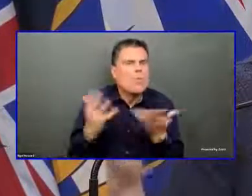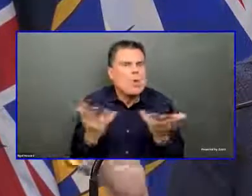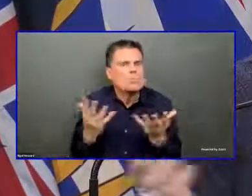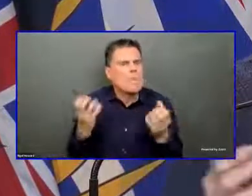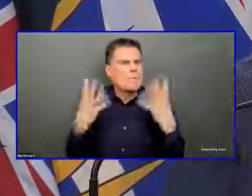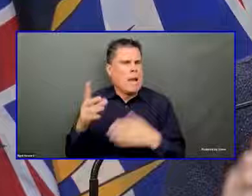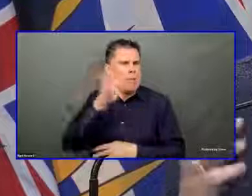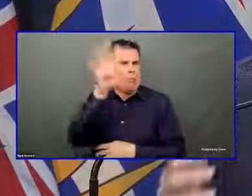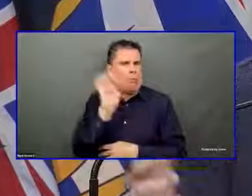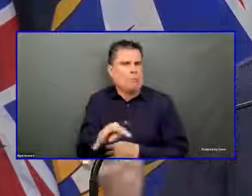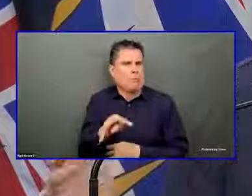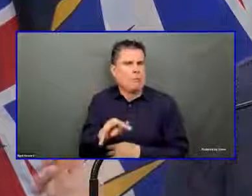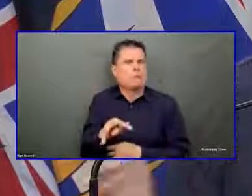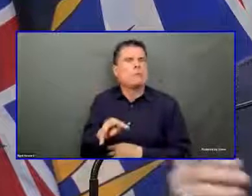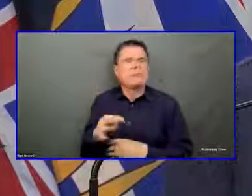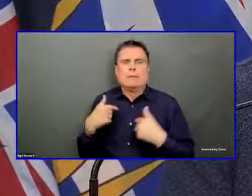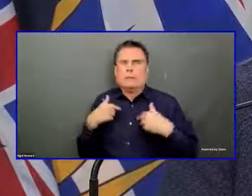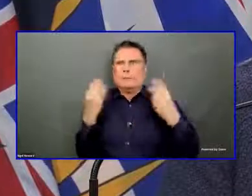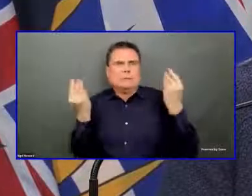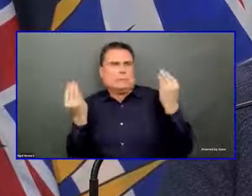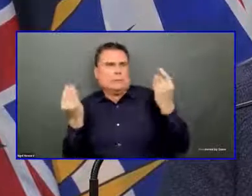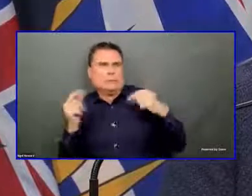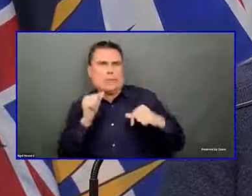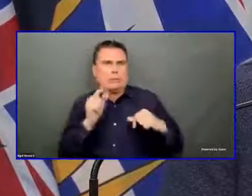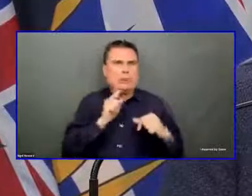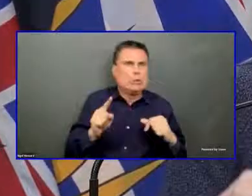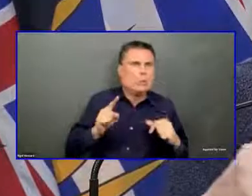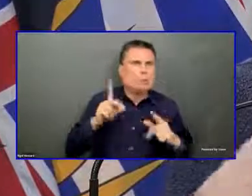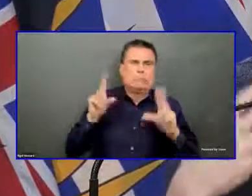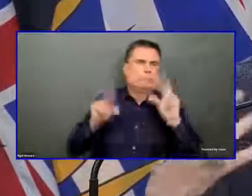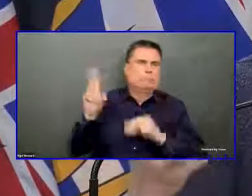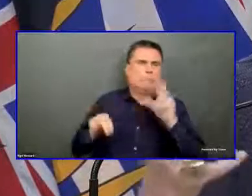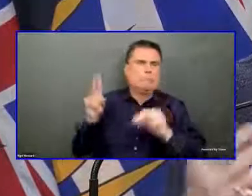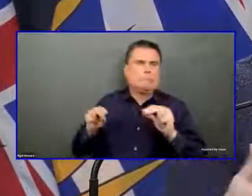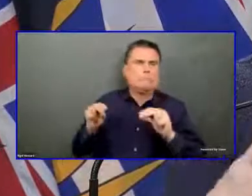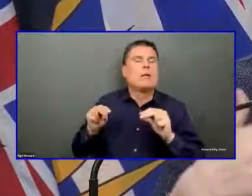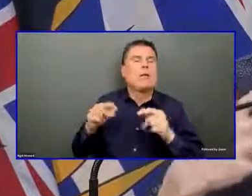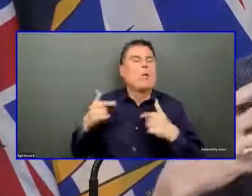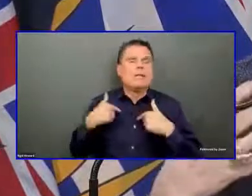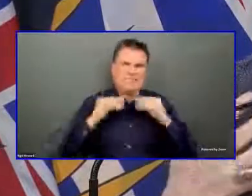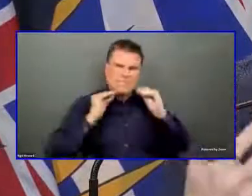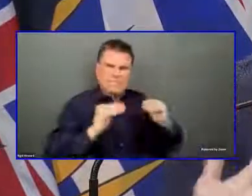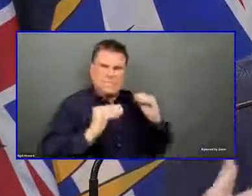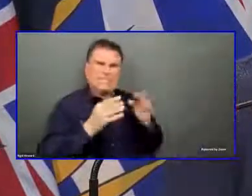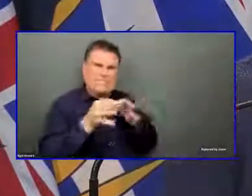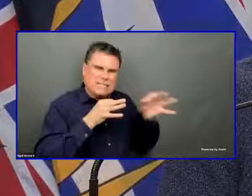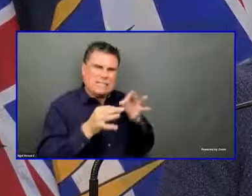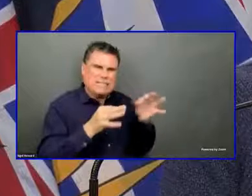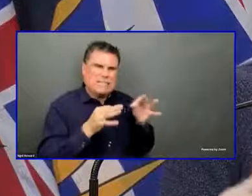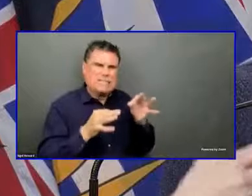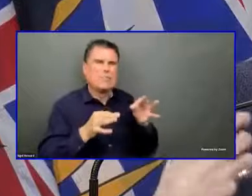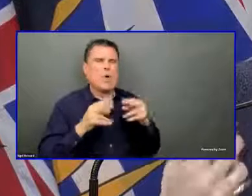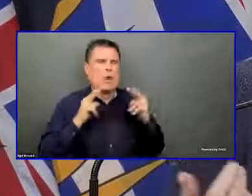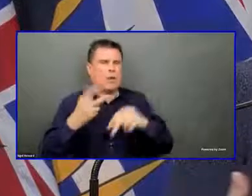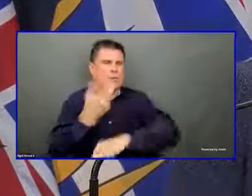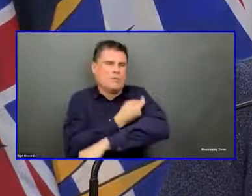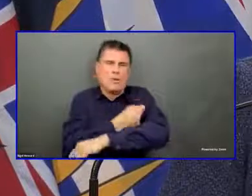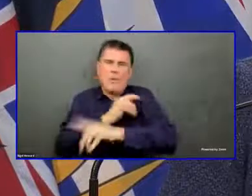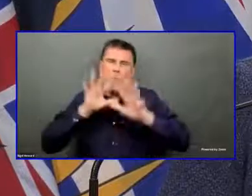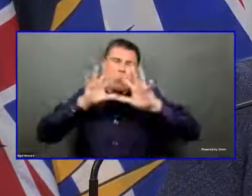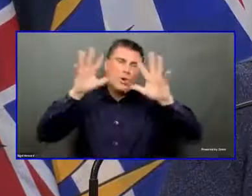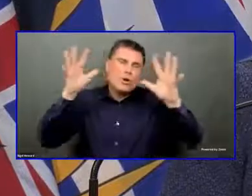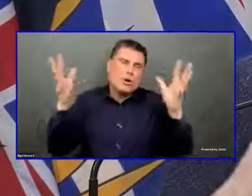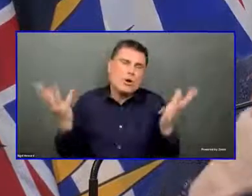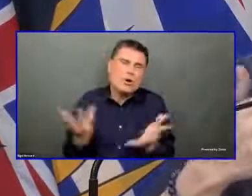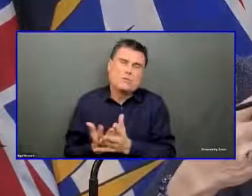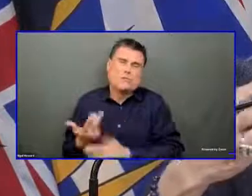because we now have tens of millions of doses around the world that have been put into people. We understand the reactions to them. We